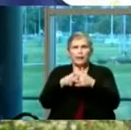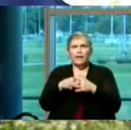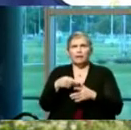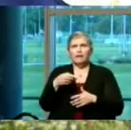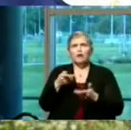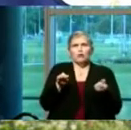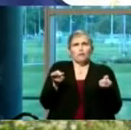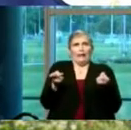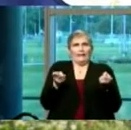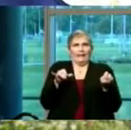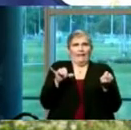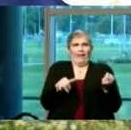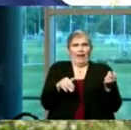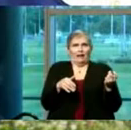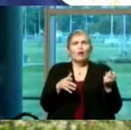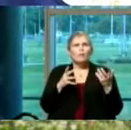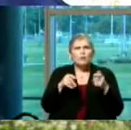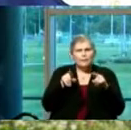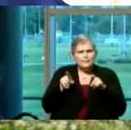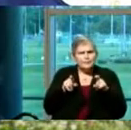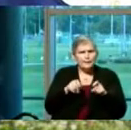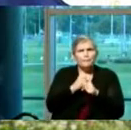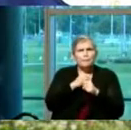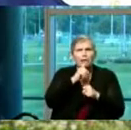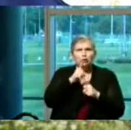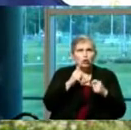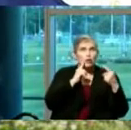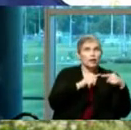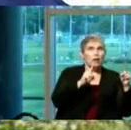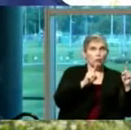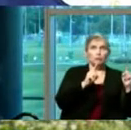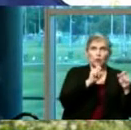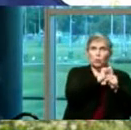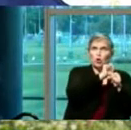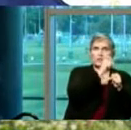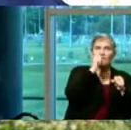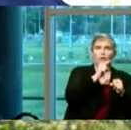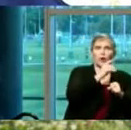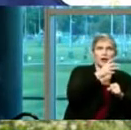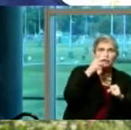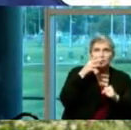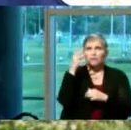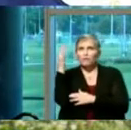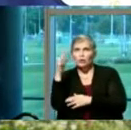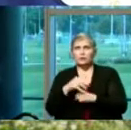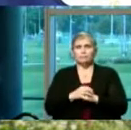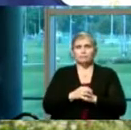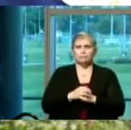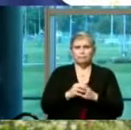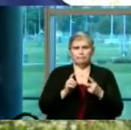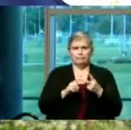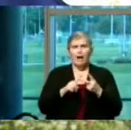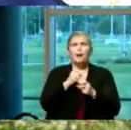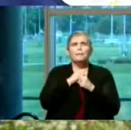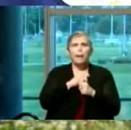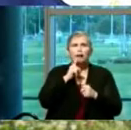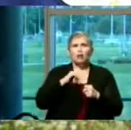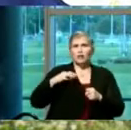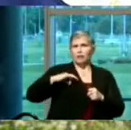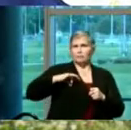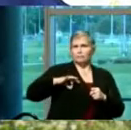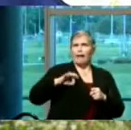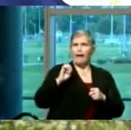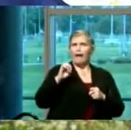program, we want to make sure it works for agriculture and forestry. We want to make sure it's equitable. We want to make sure it's adequately